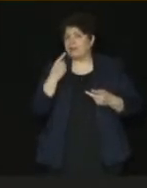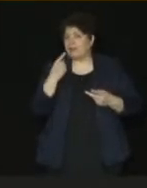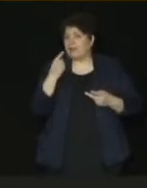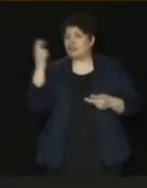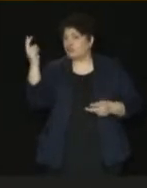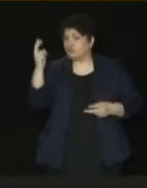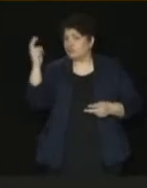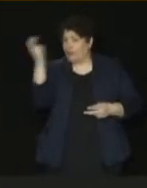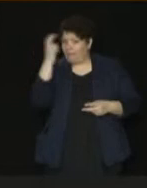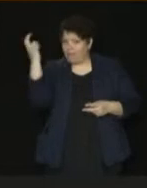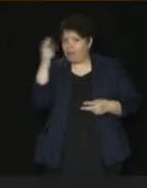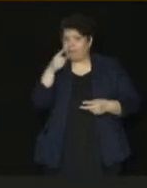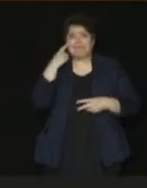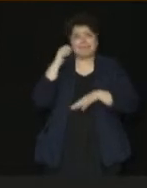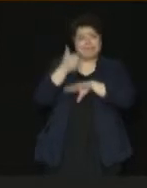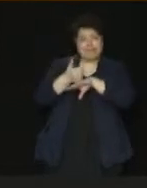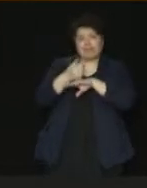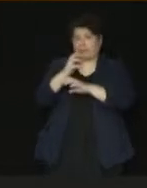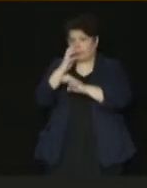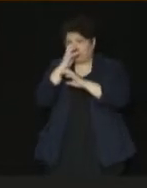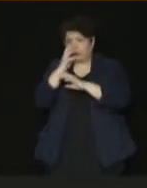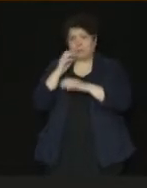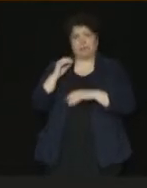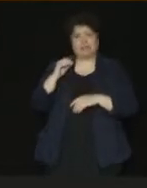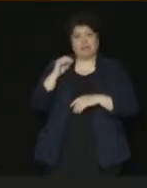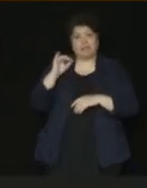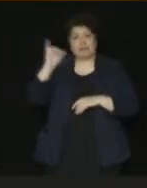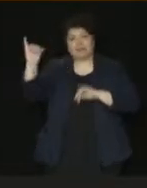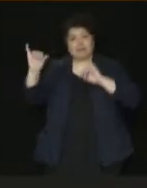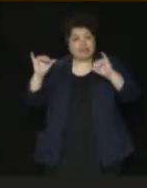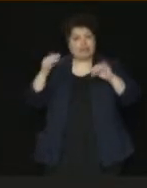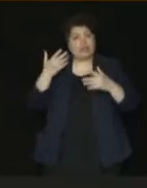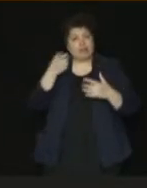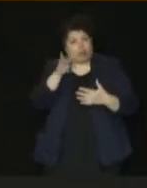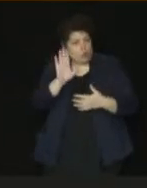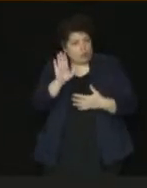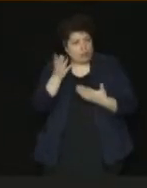announced last week. Do you have a more precise date for implementation?